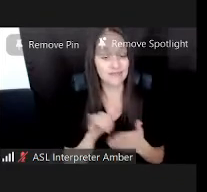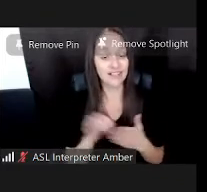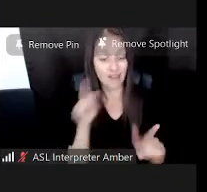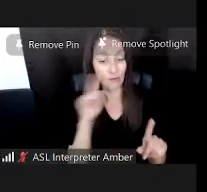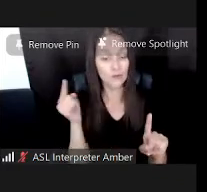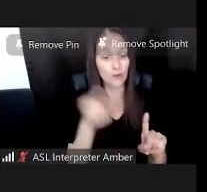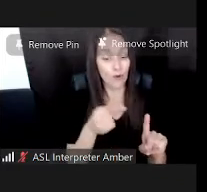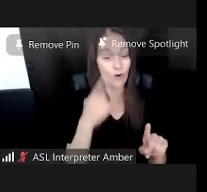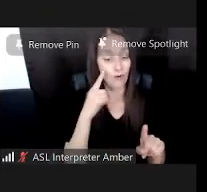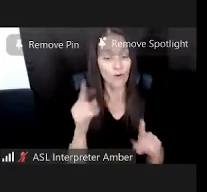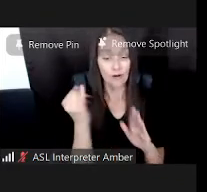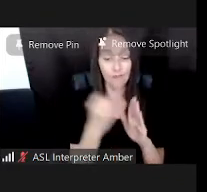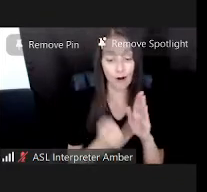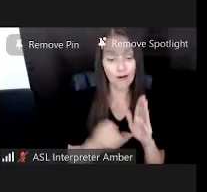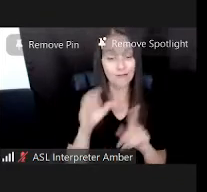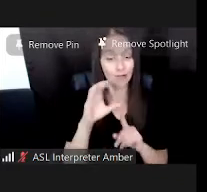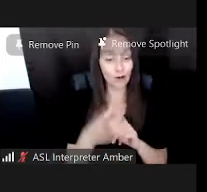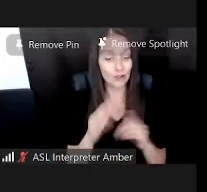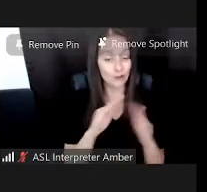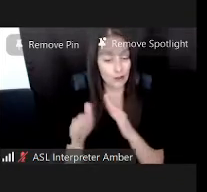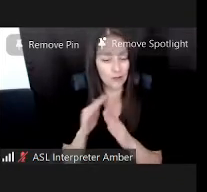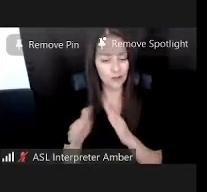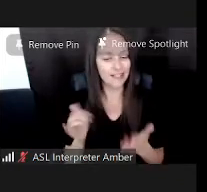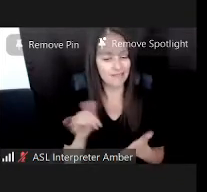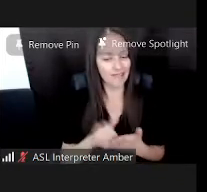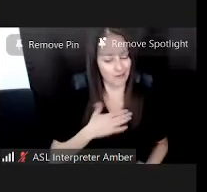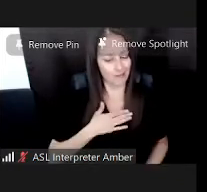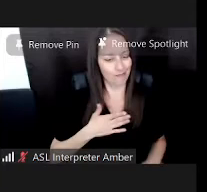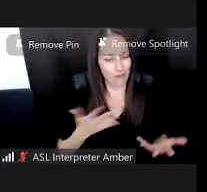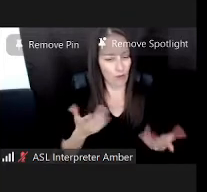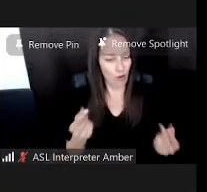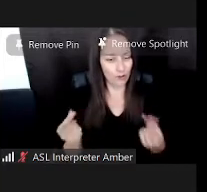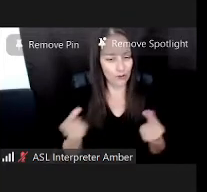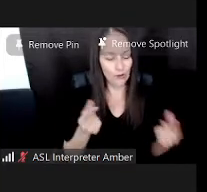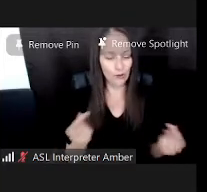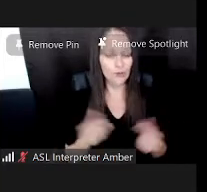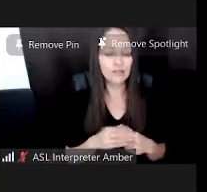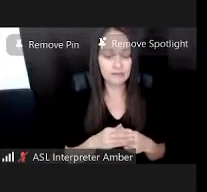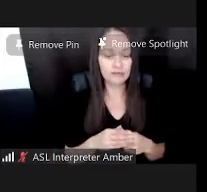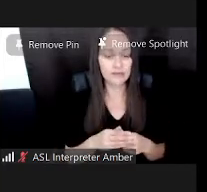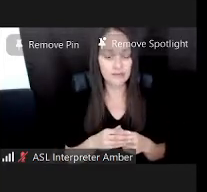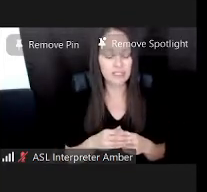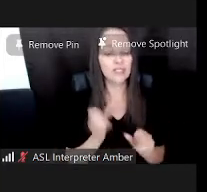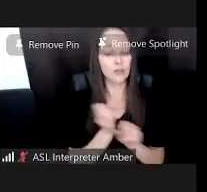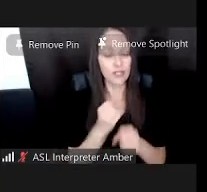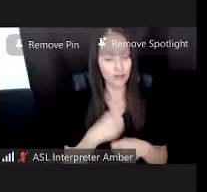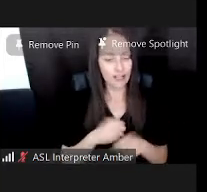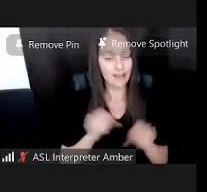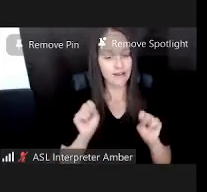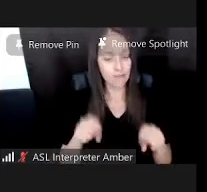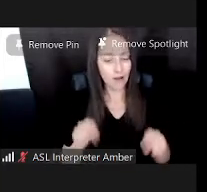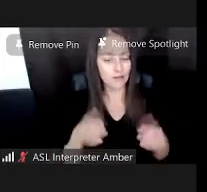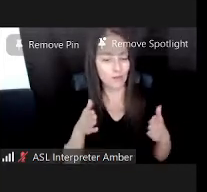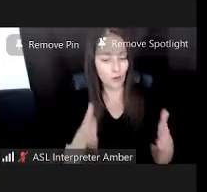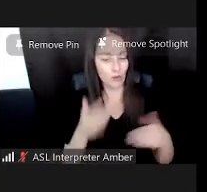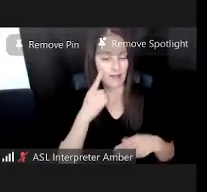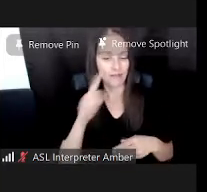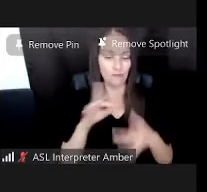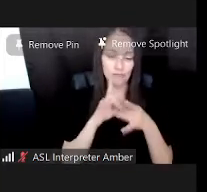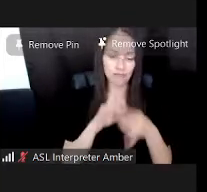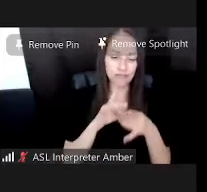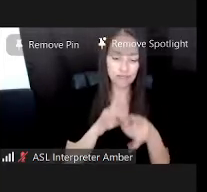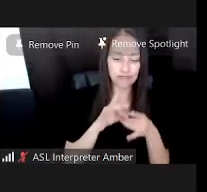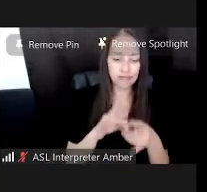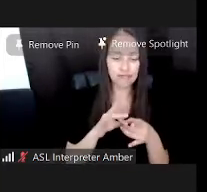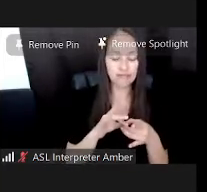worldwide does. That's what we do. Yep. We create the durable means through which relationship and